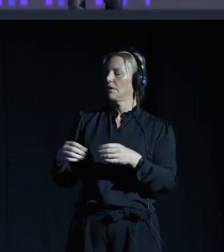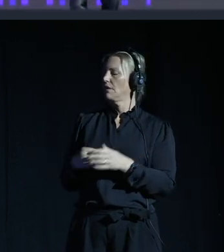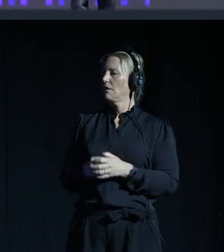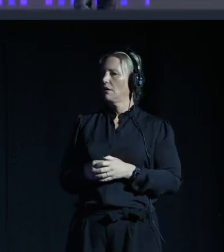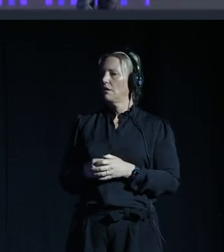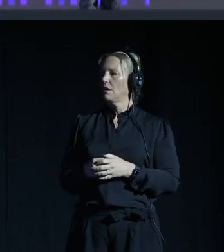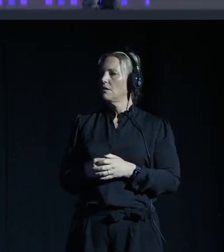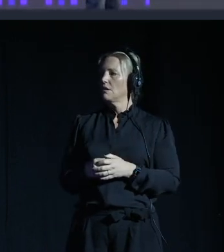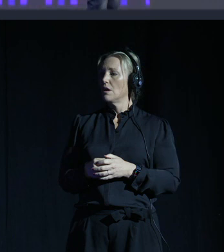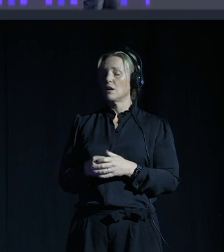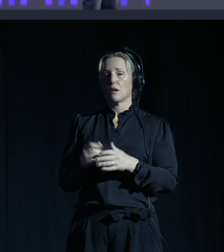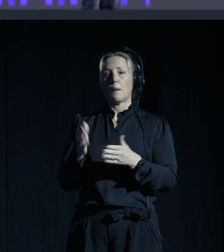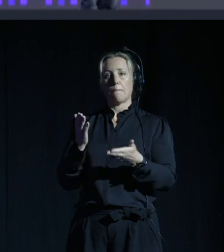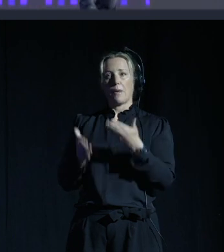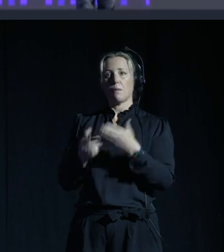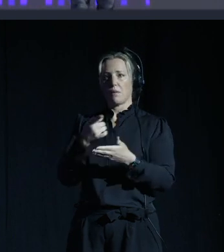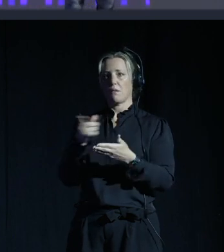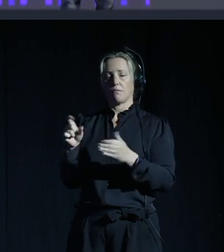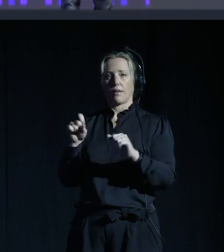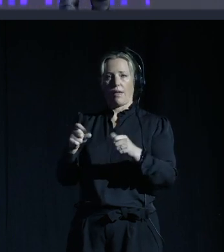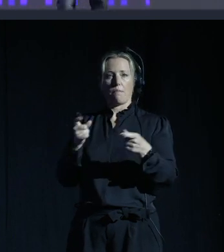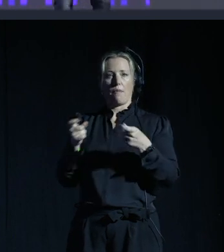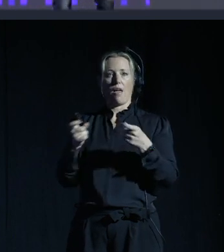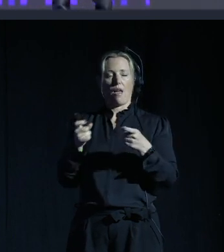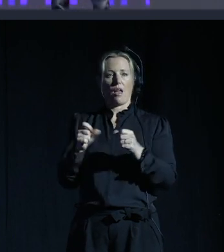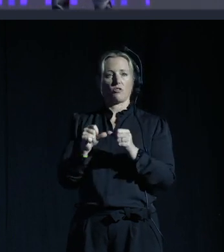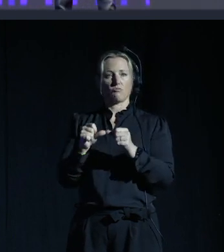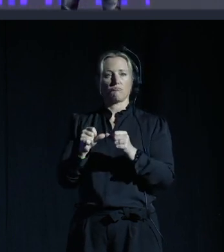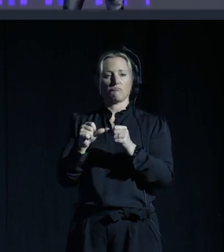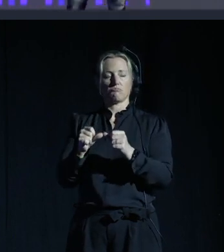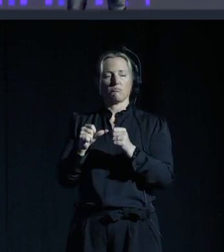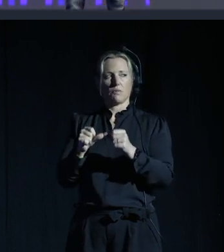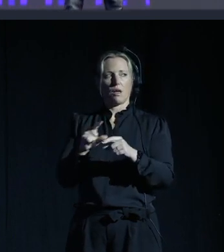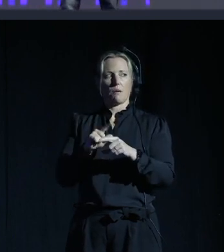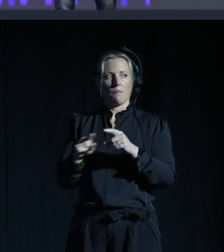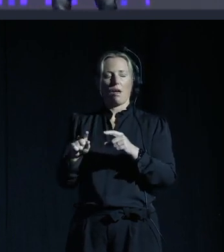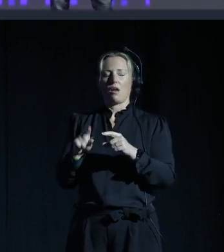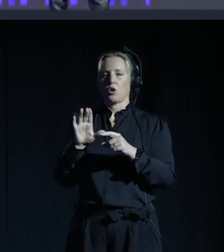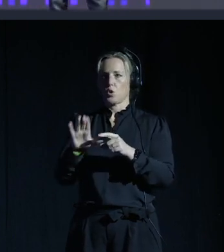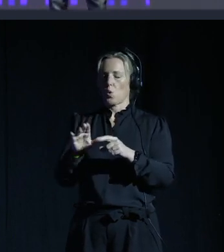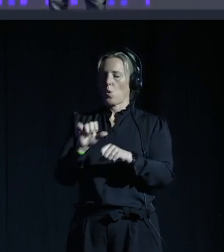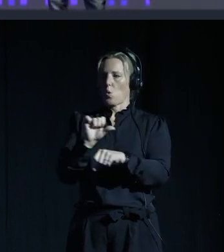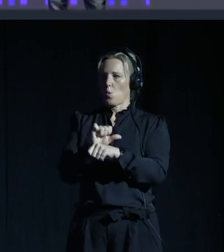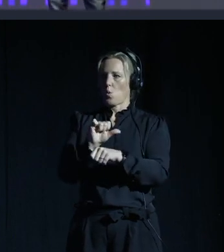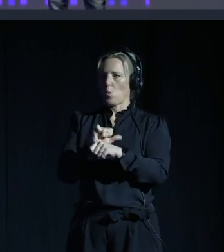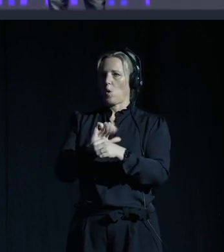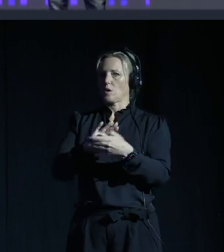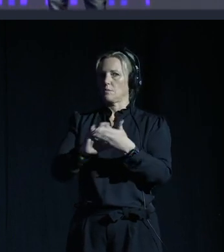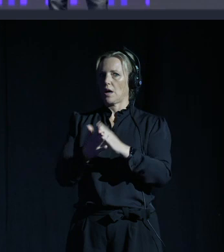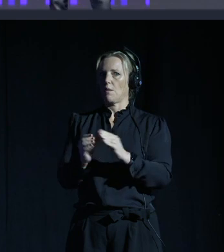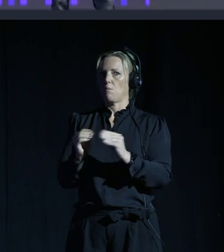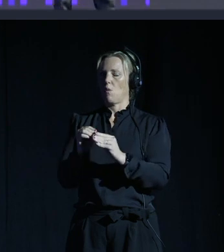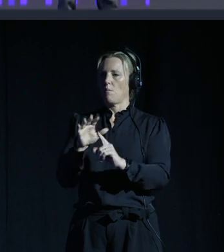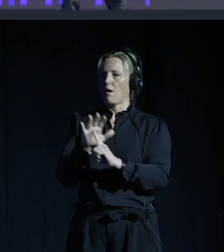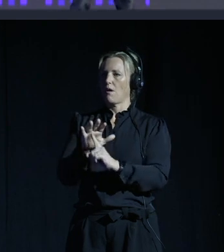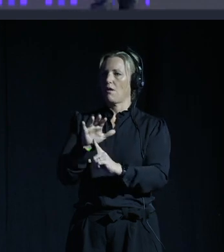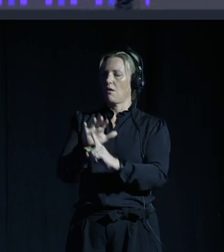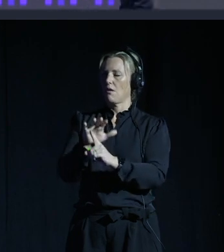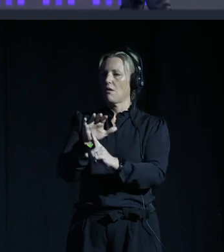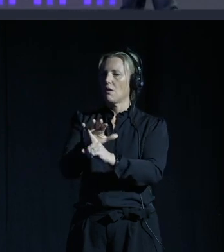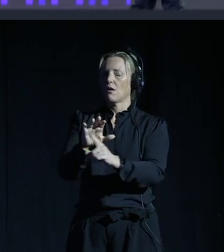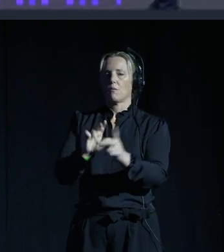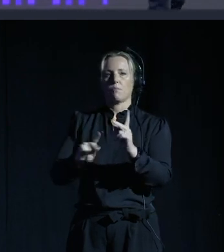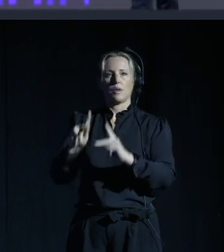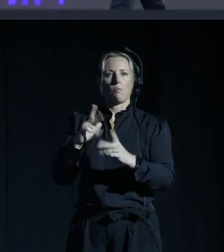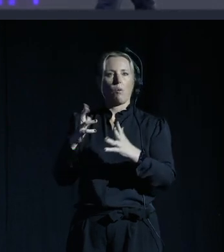manageable for a little while, but then your work catches on and people love what you're doing and they want to do more, and more people want to get